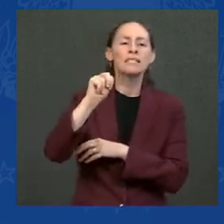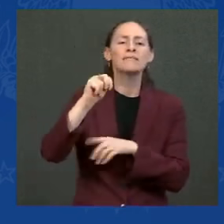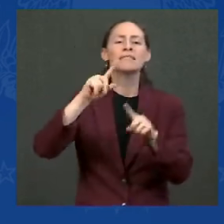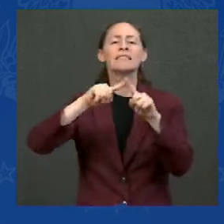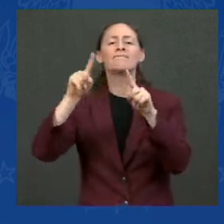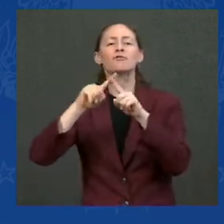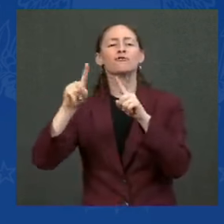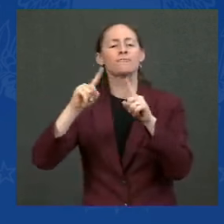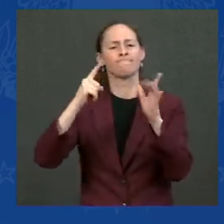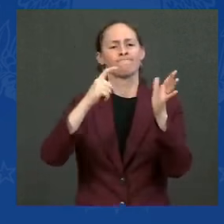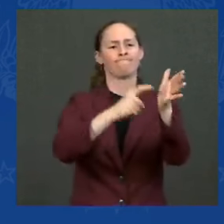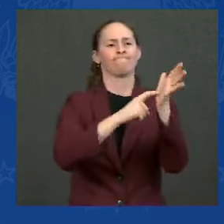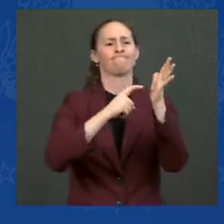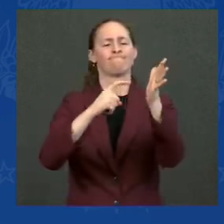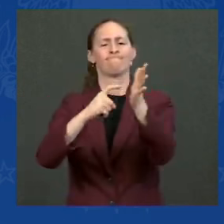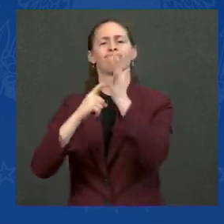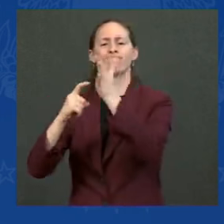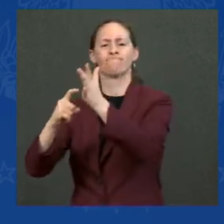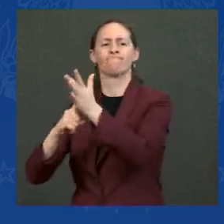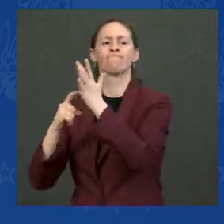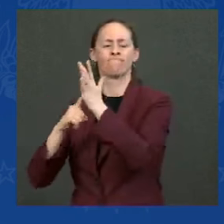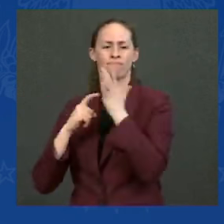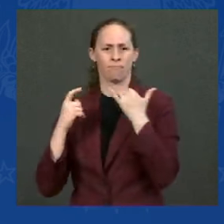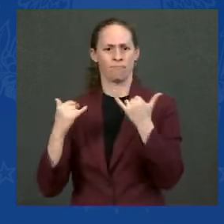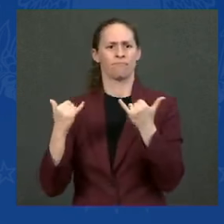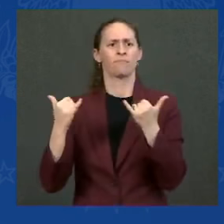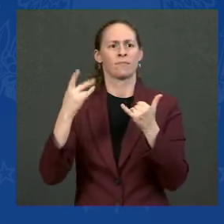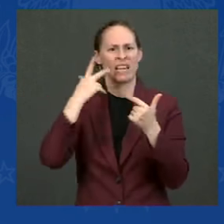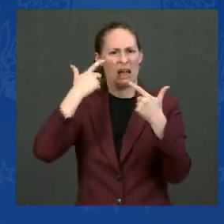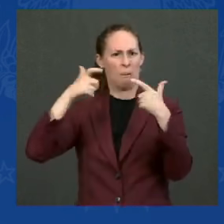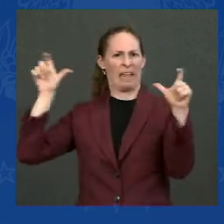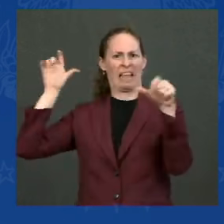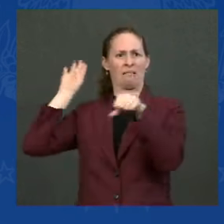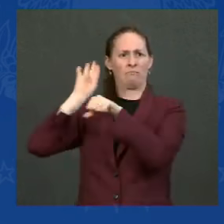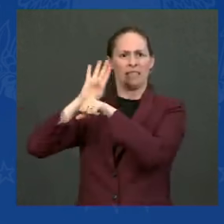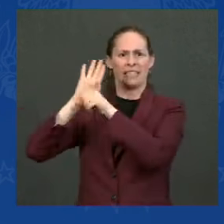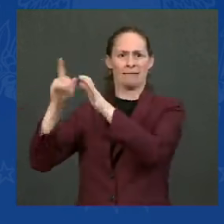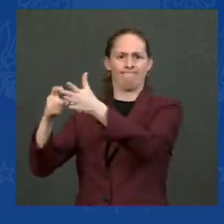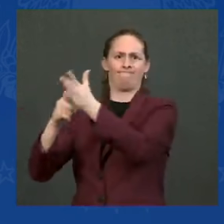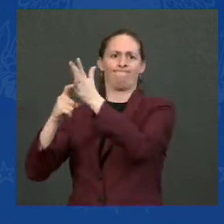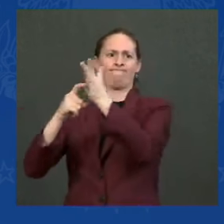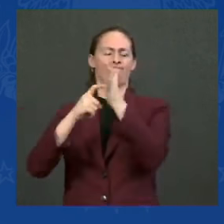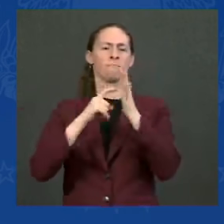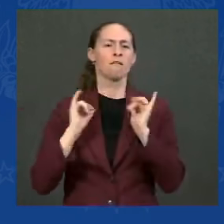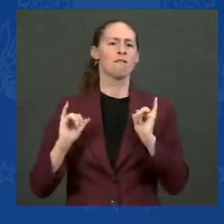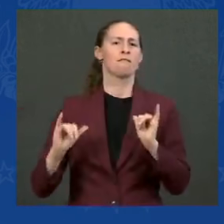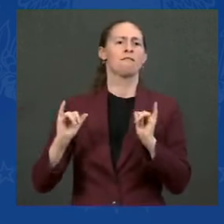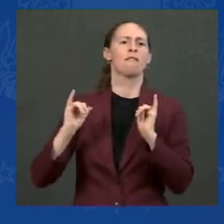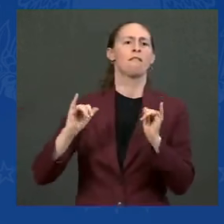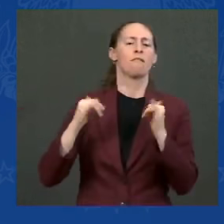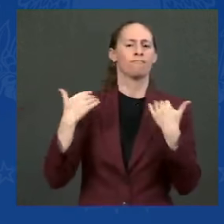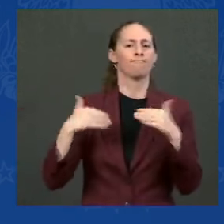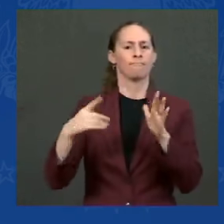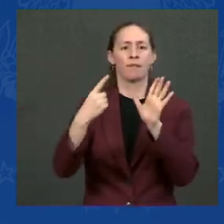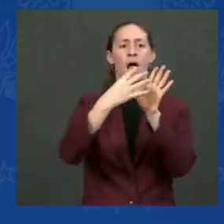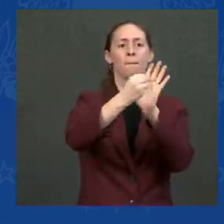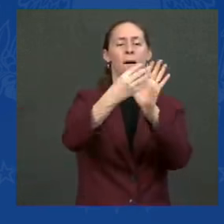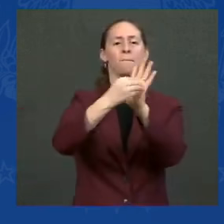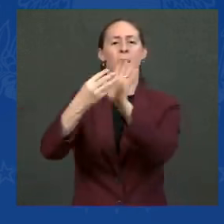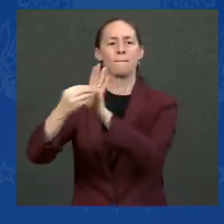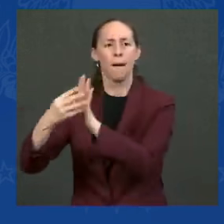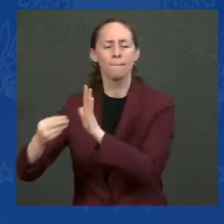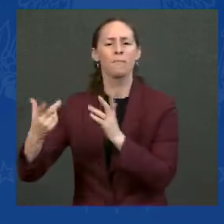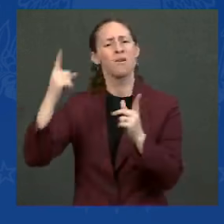of the largest businesses in the world, and it has championed vaccination requirements to keep businesses open and workers safe.